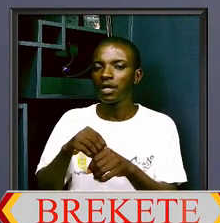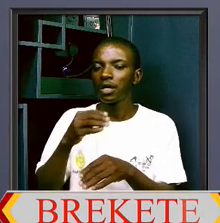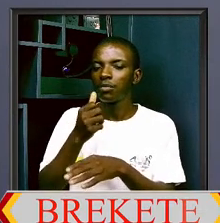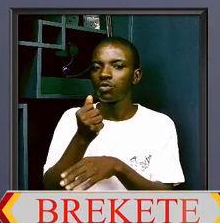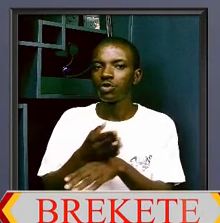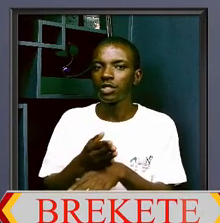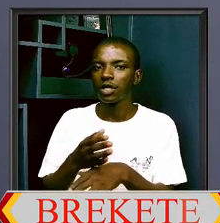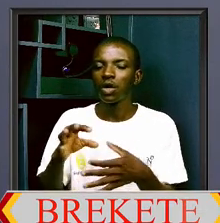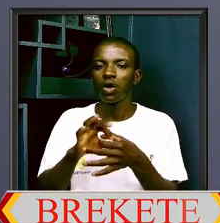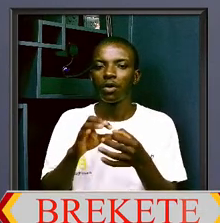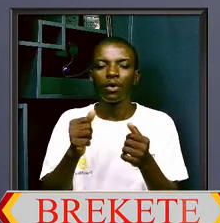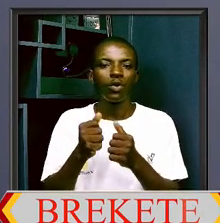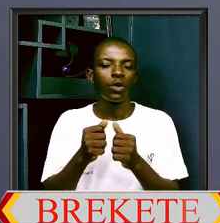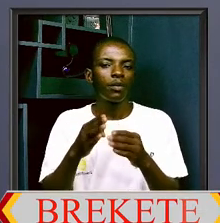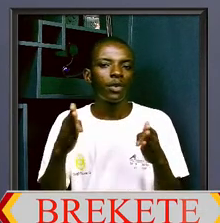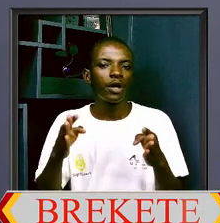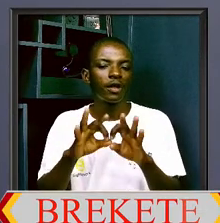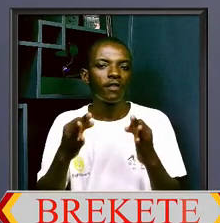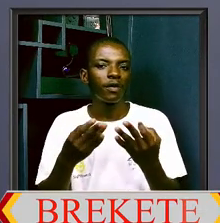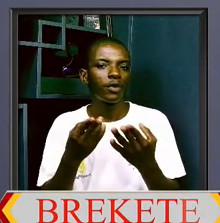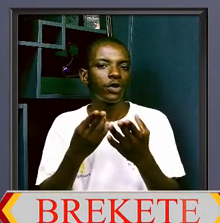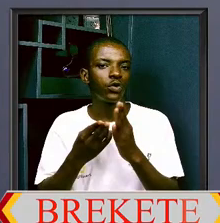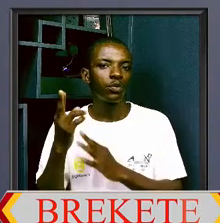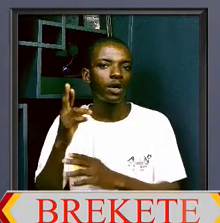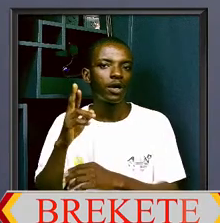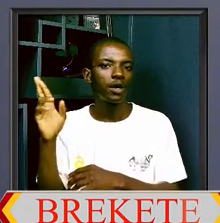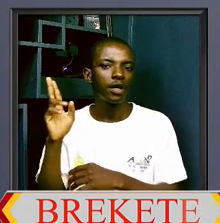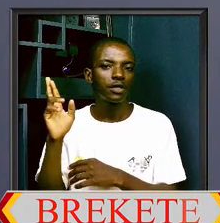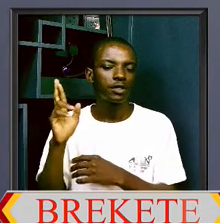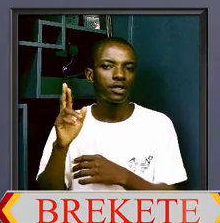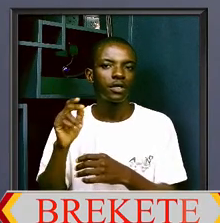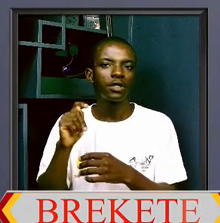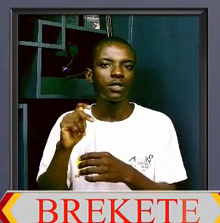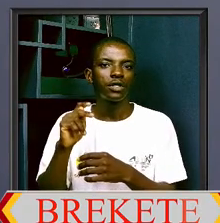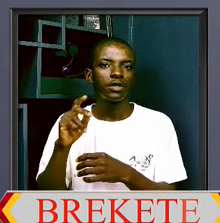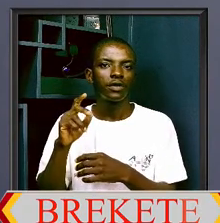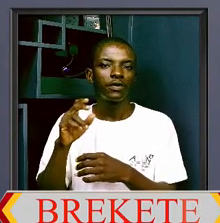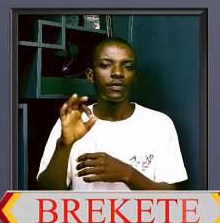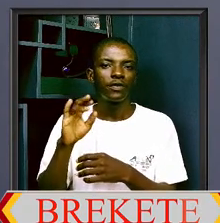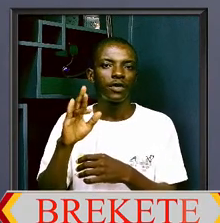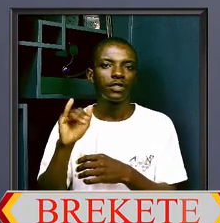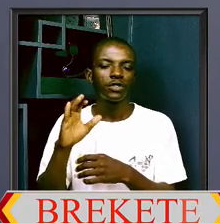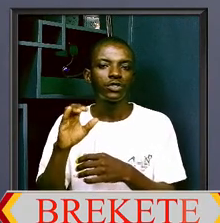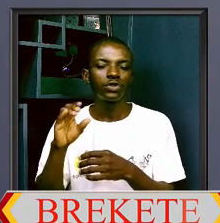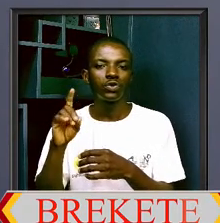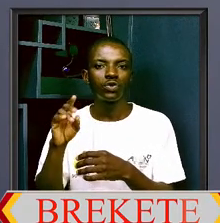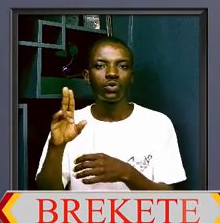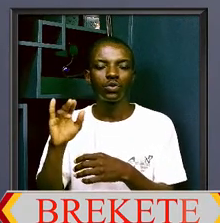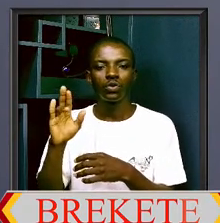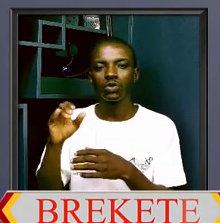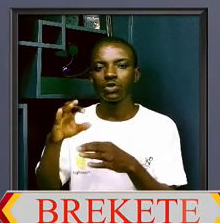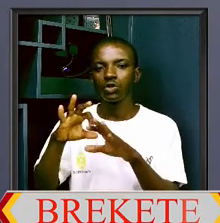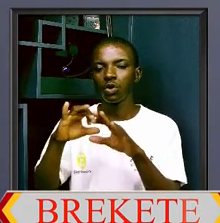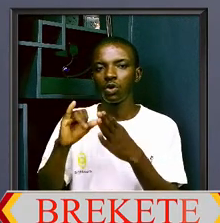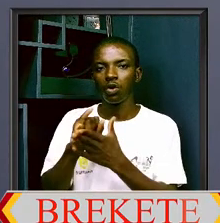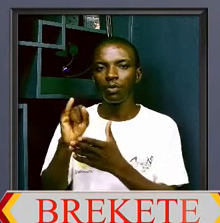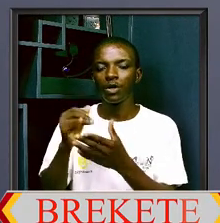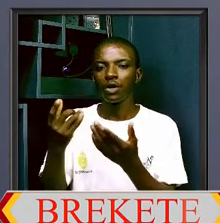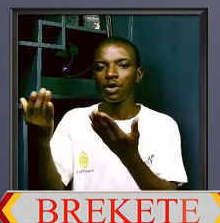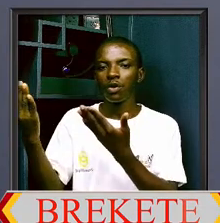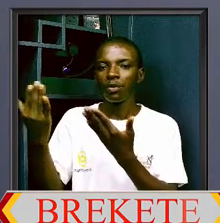collaboration bre family human rights radio and Francis Duru company they go bring